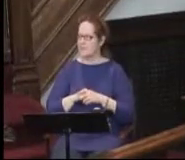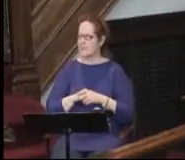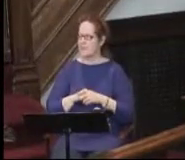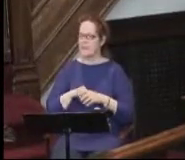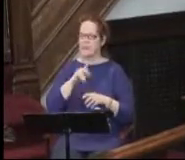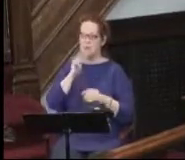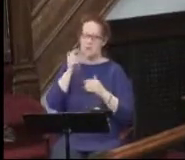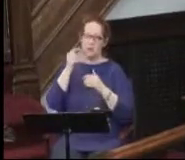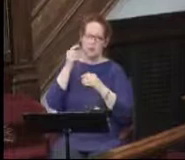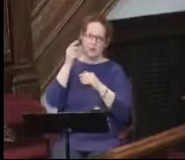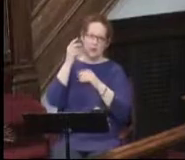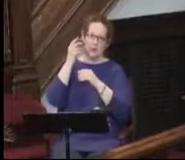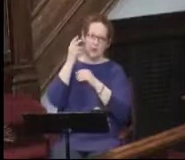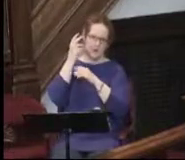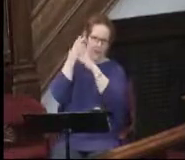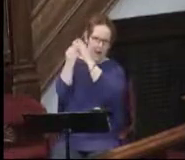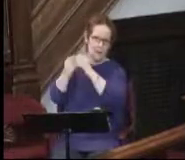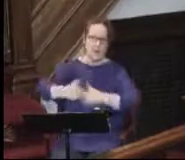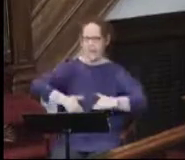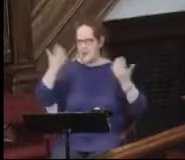So go and get angry.